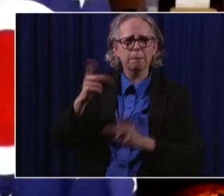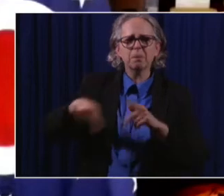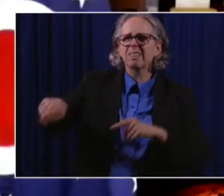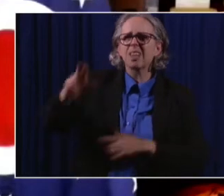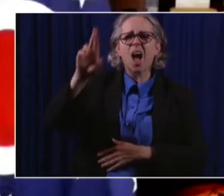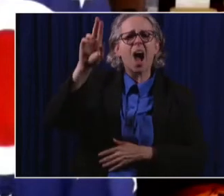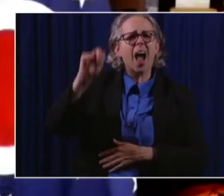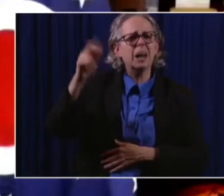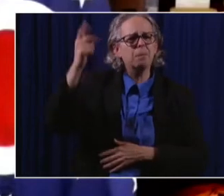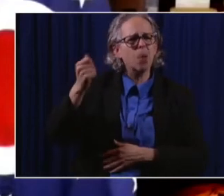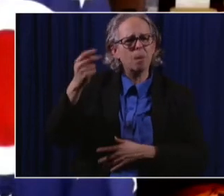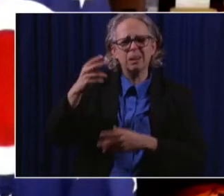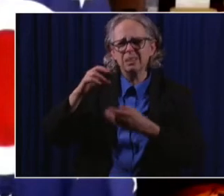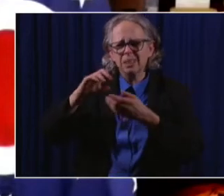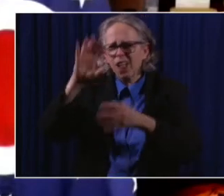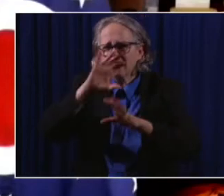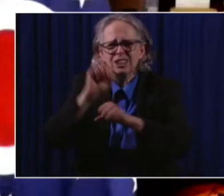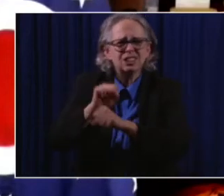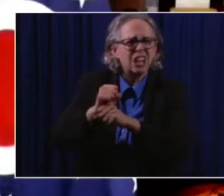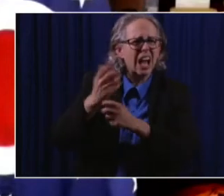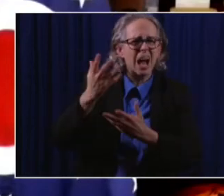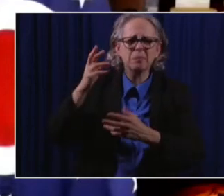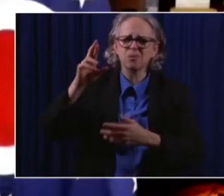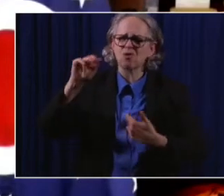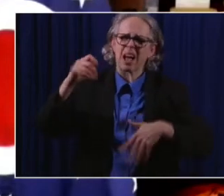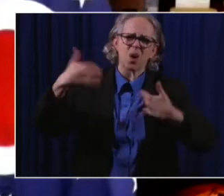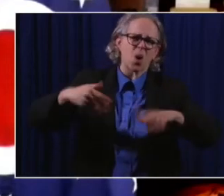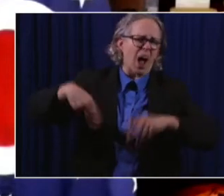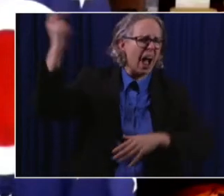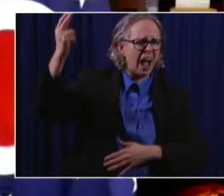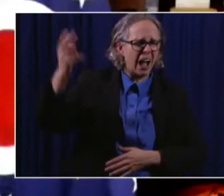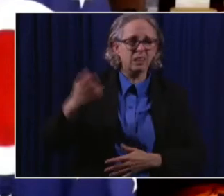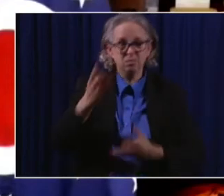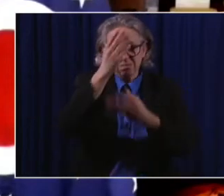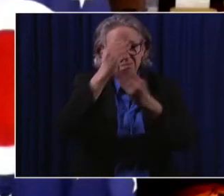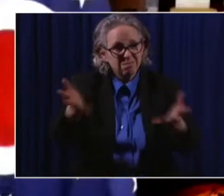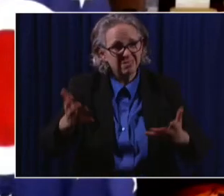out there. On Ohio Means Jobs alone, there are